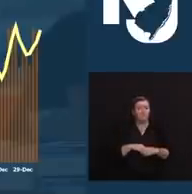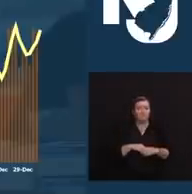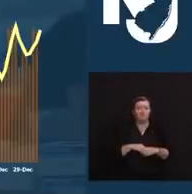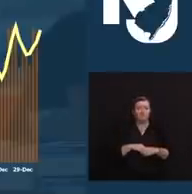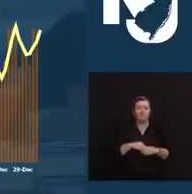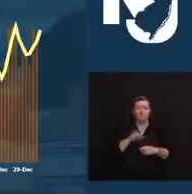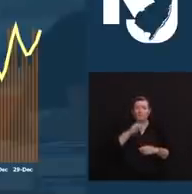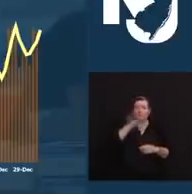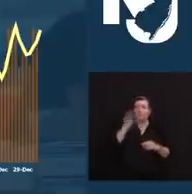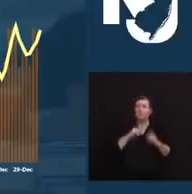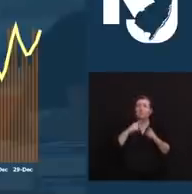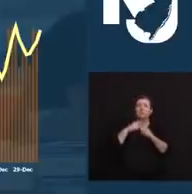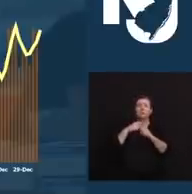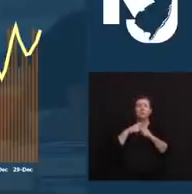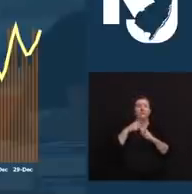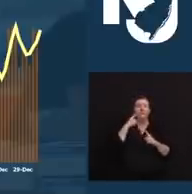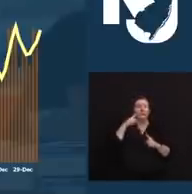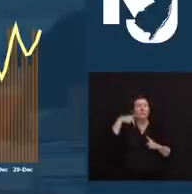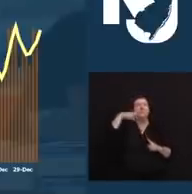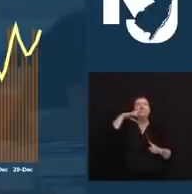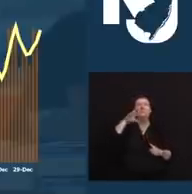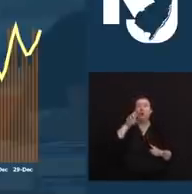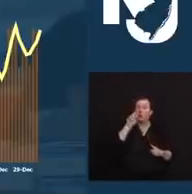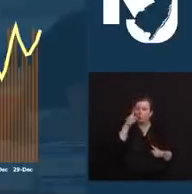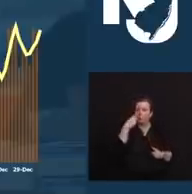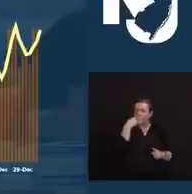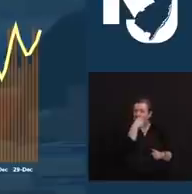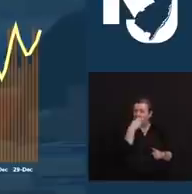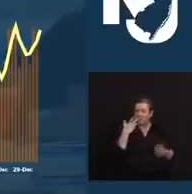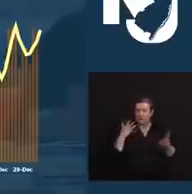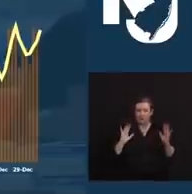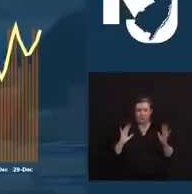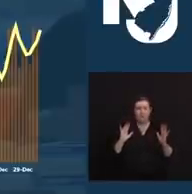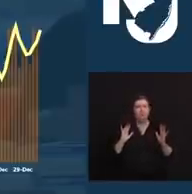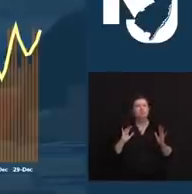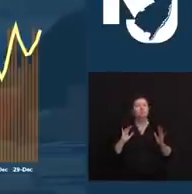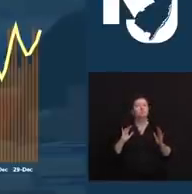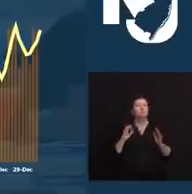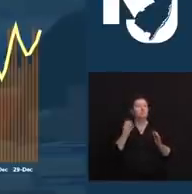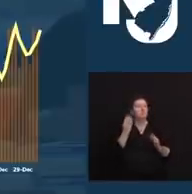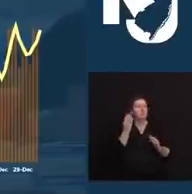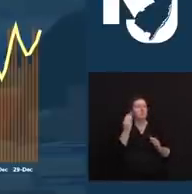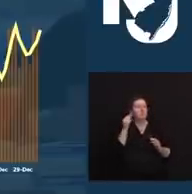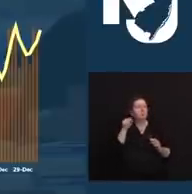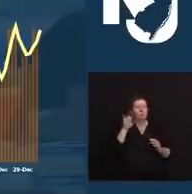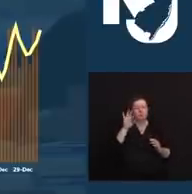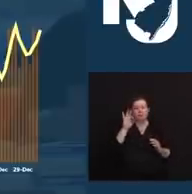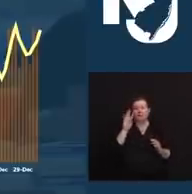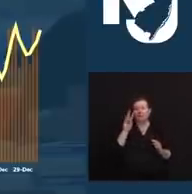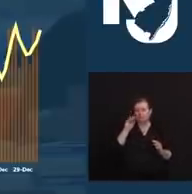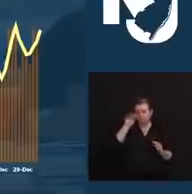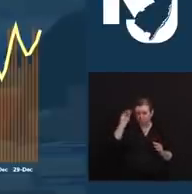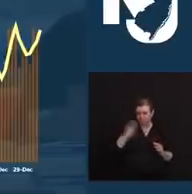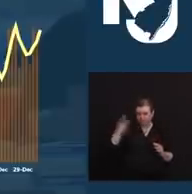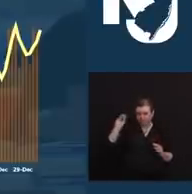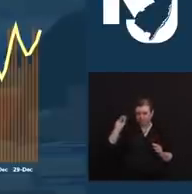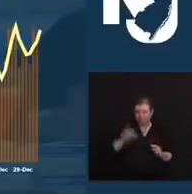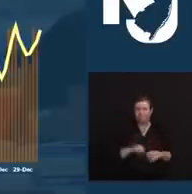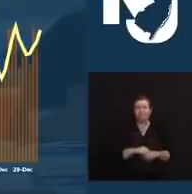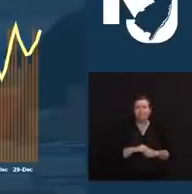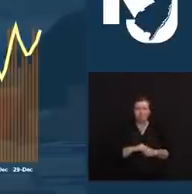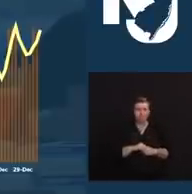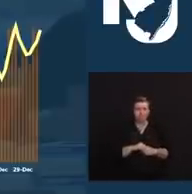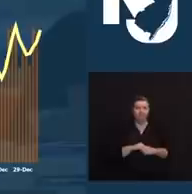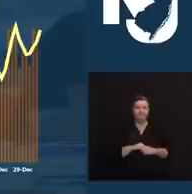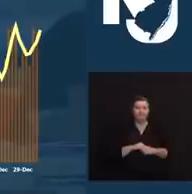26,752 PCR tests only recorded on January 2nd was 14.96%. And I don't want to put words in Judy or Eddie's